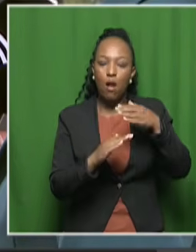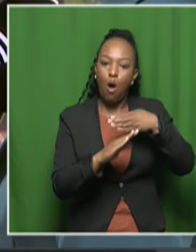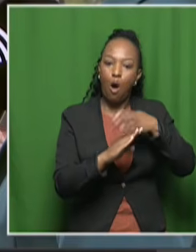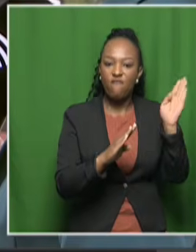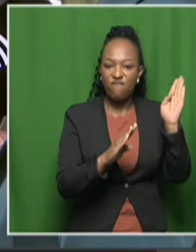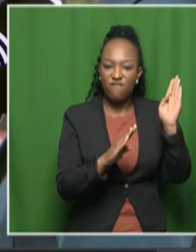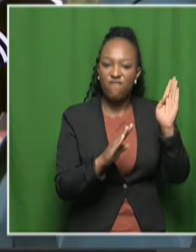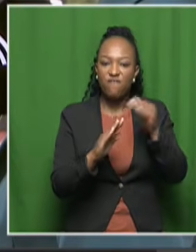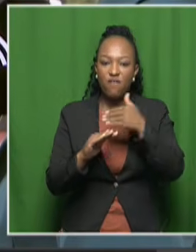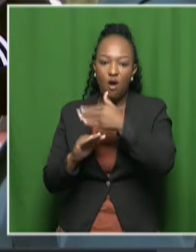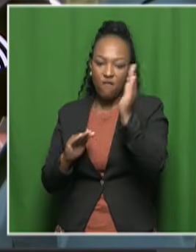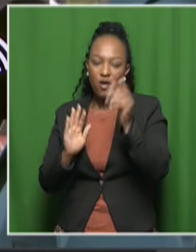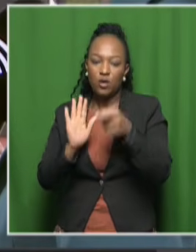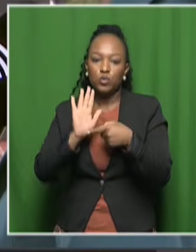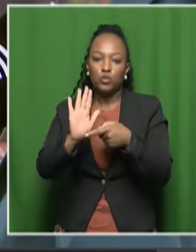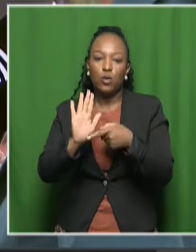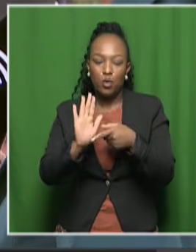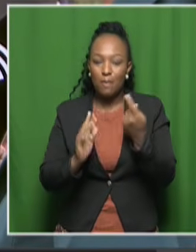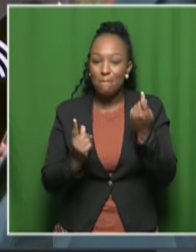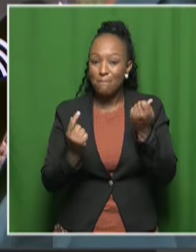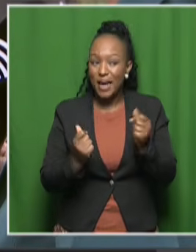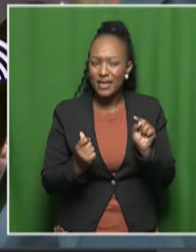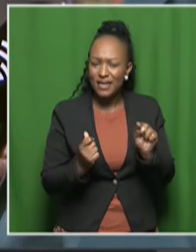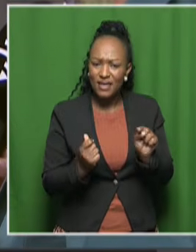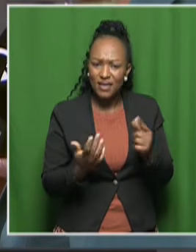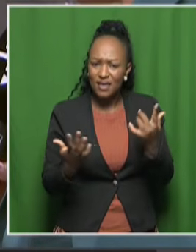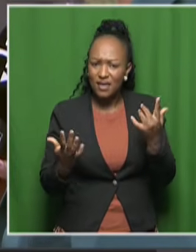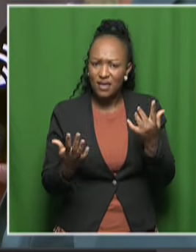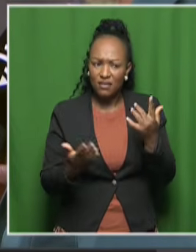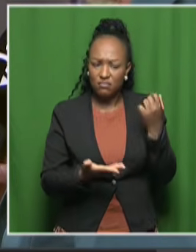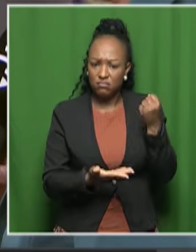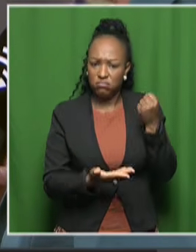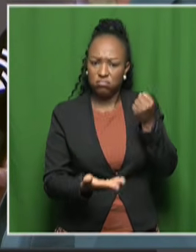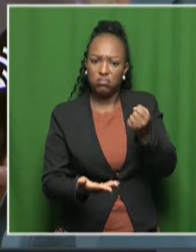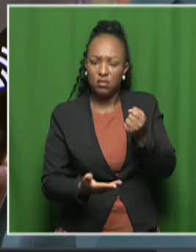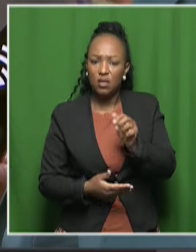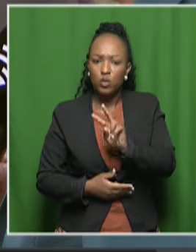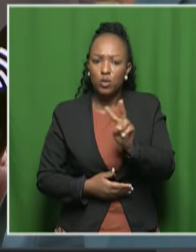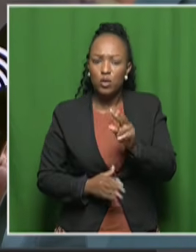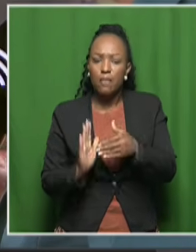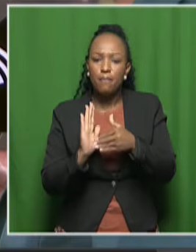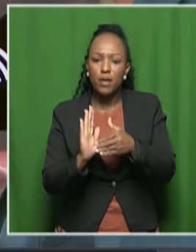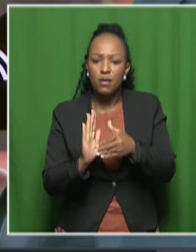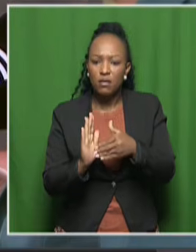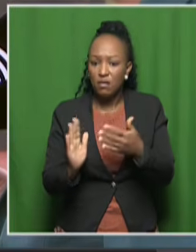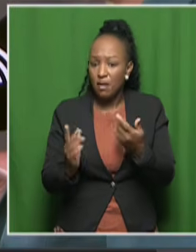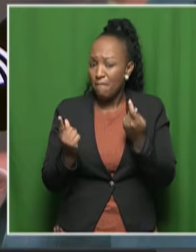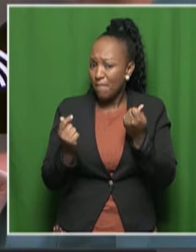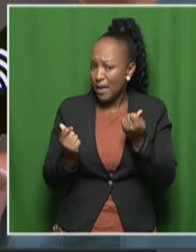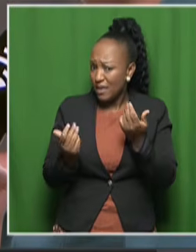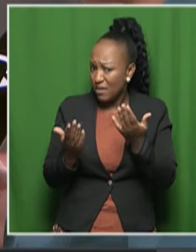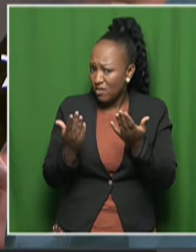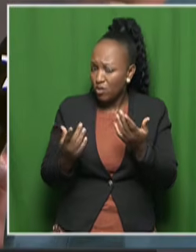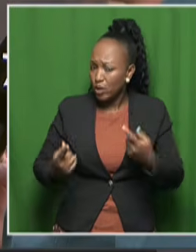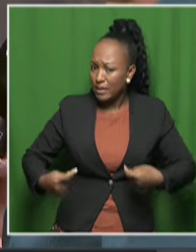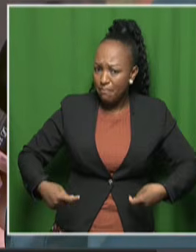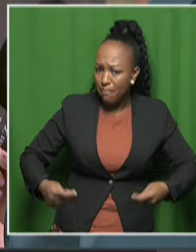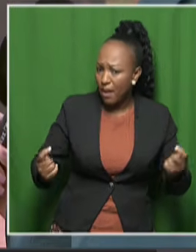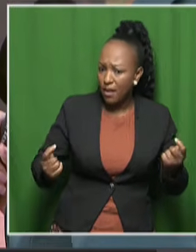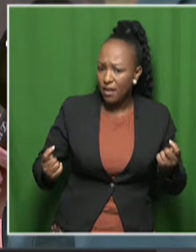is, was the money channeled for the betterment of eThekwini? 22 million rand. Could that money not have been spent